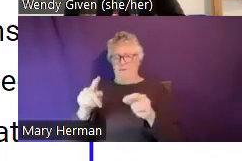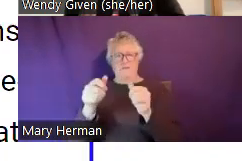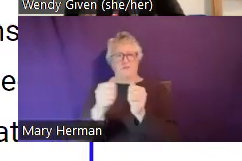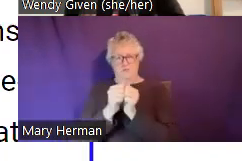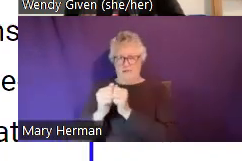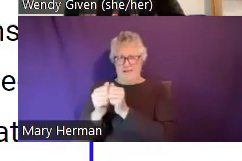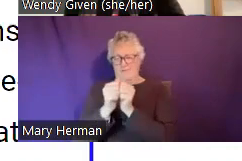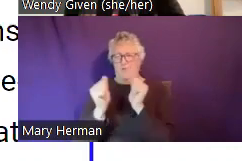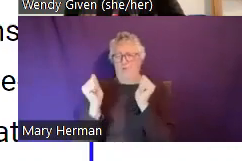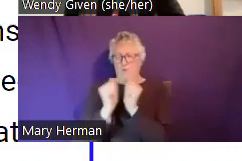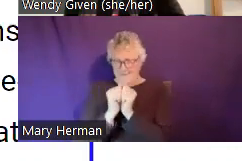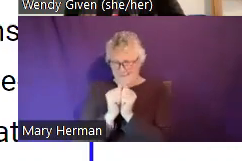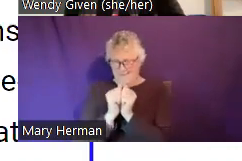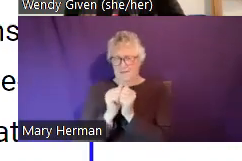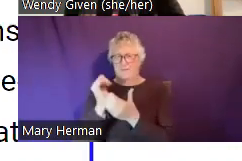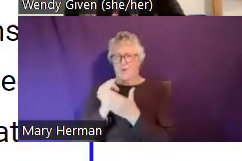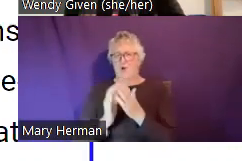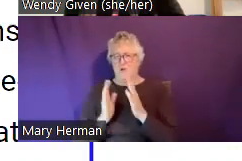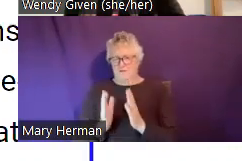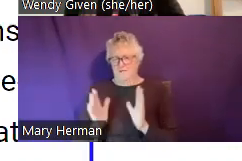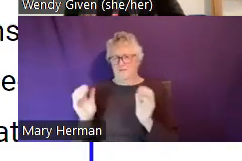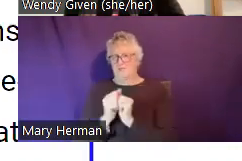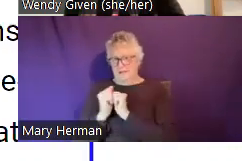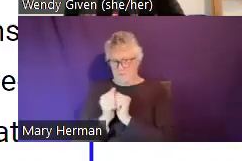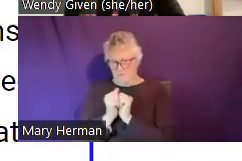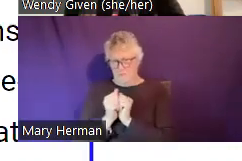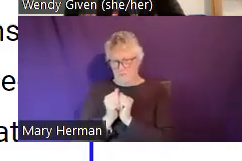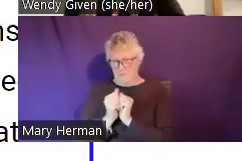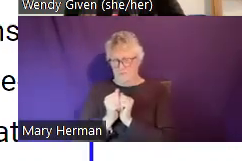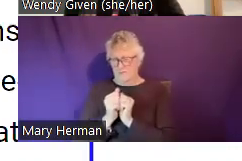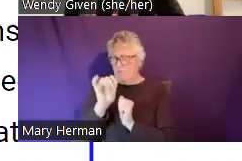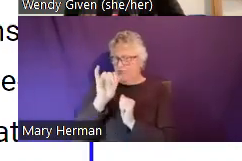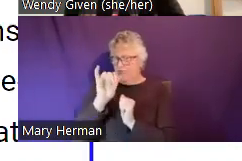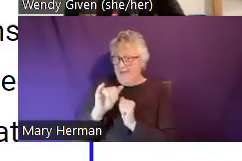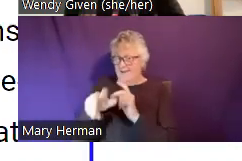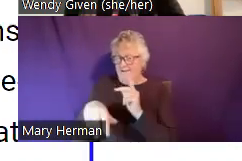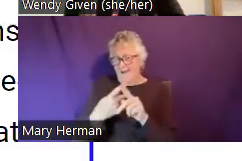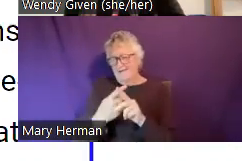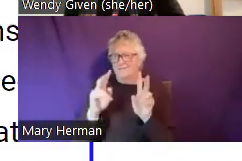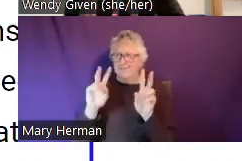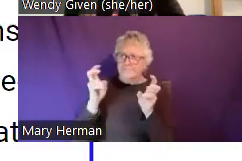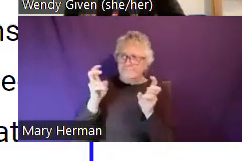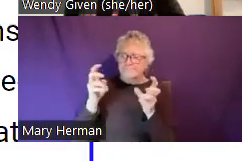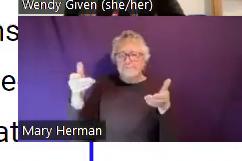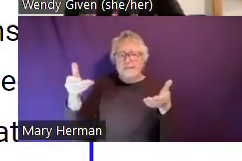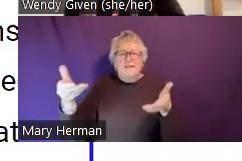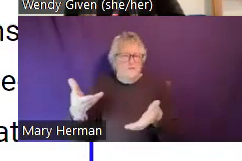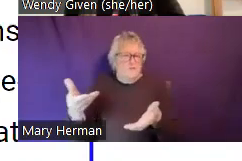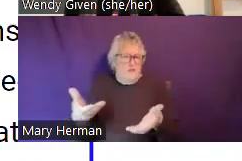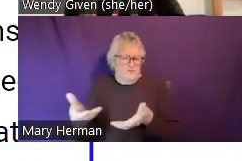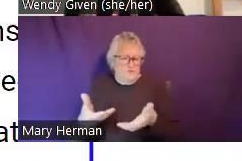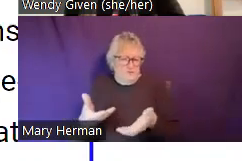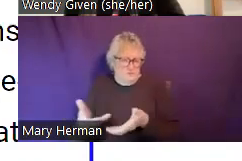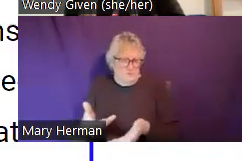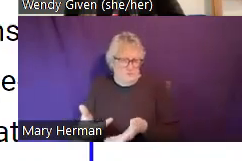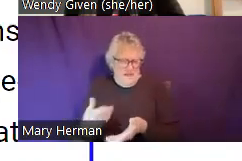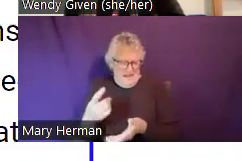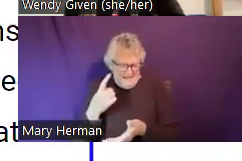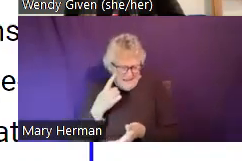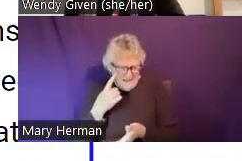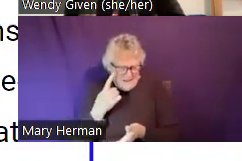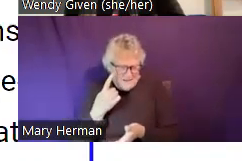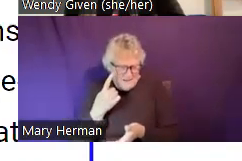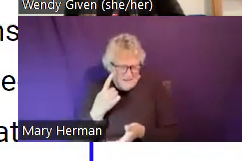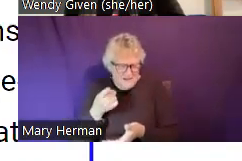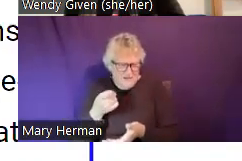the artists. So there will be that kind of introduction. And I think maybe you're alluding to, would there